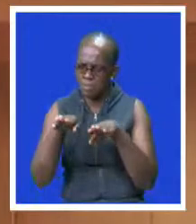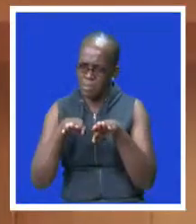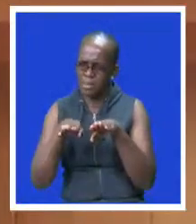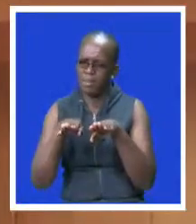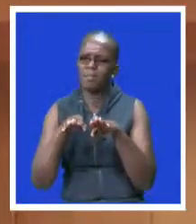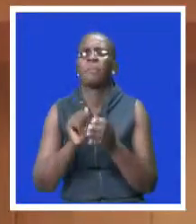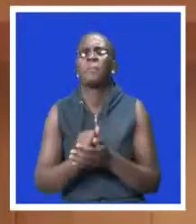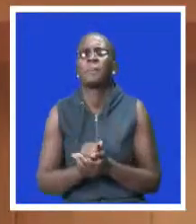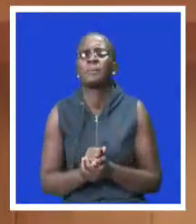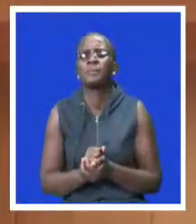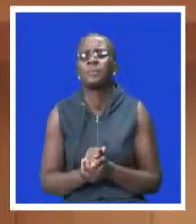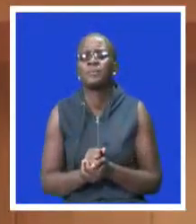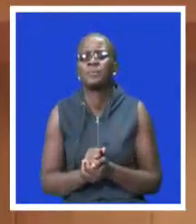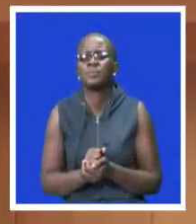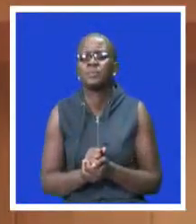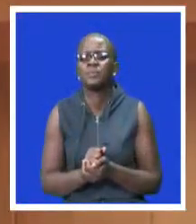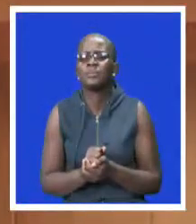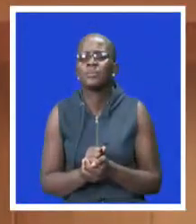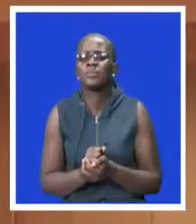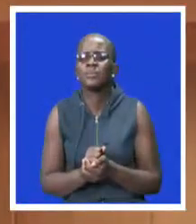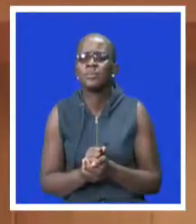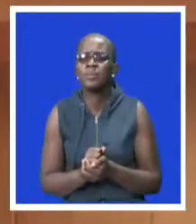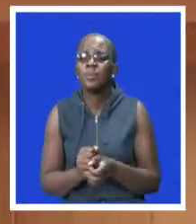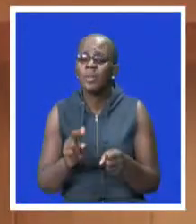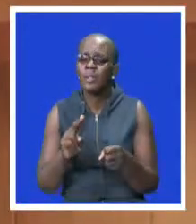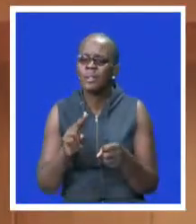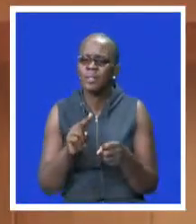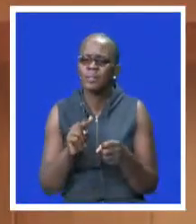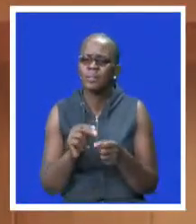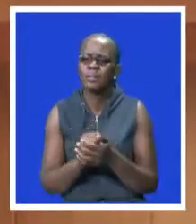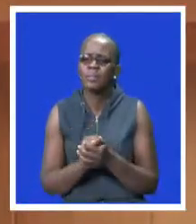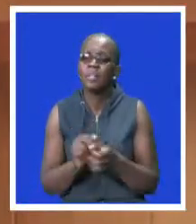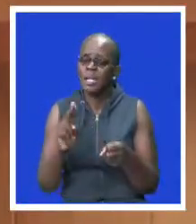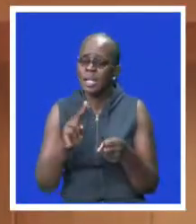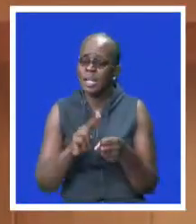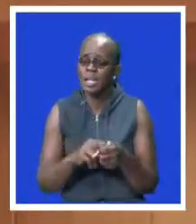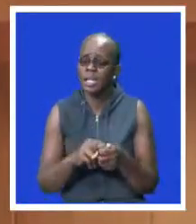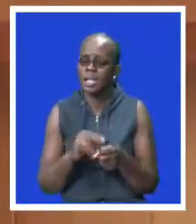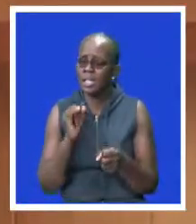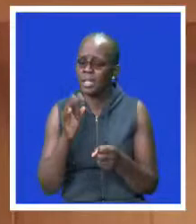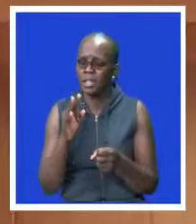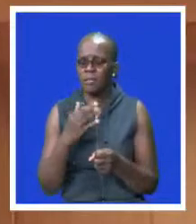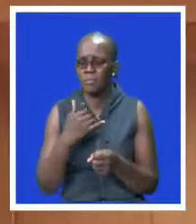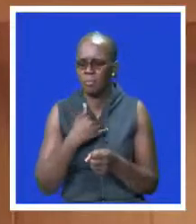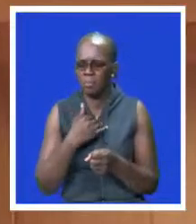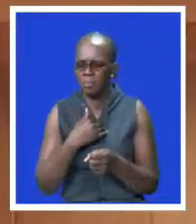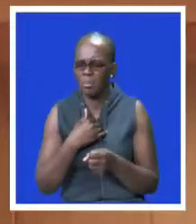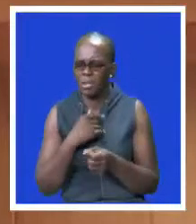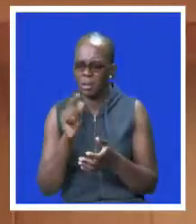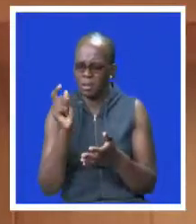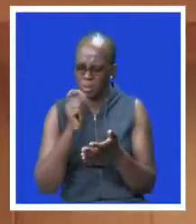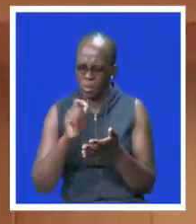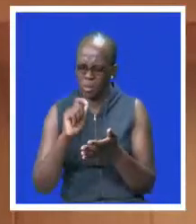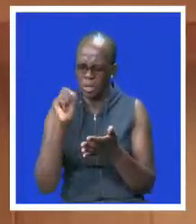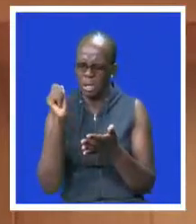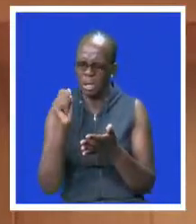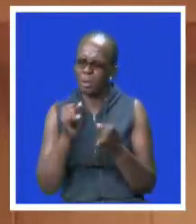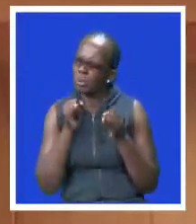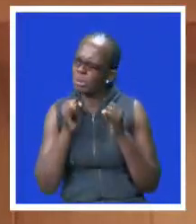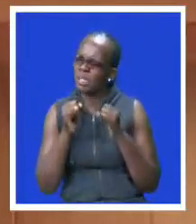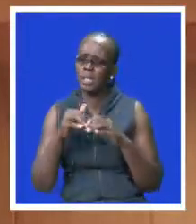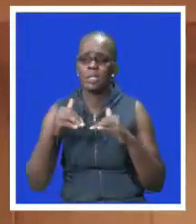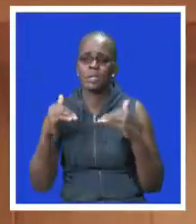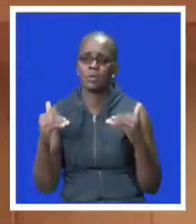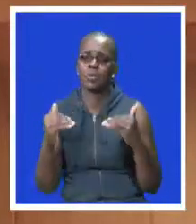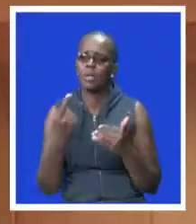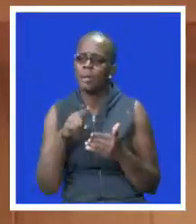right? In my introduction, even if I'm going to talk about something that is serious, or even if I'm going to talk about something that is light, all right, so